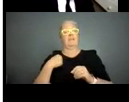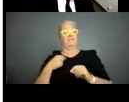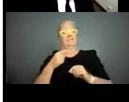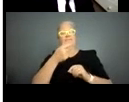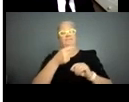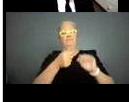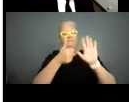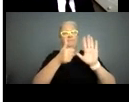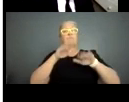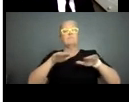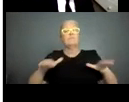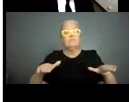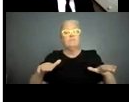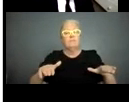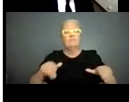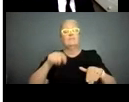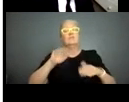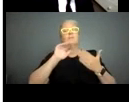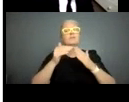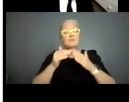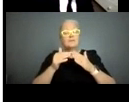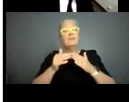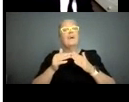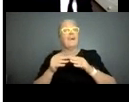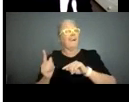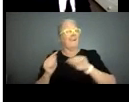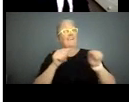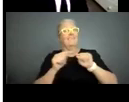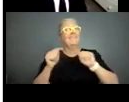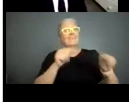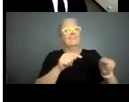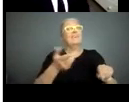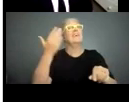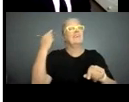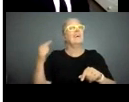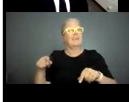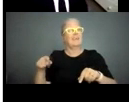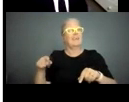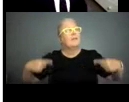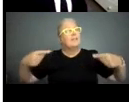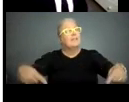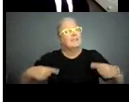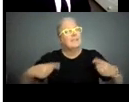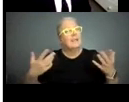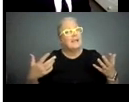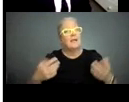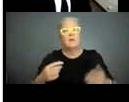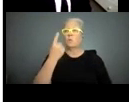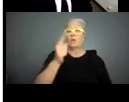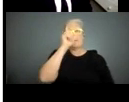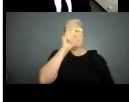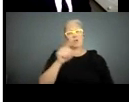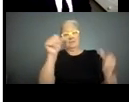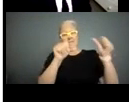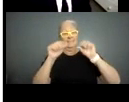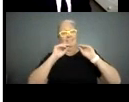from the local area were now coming to the school who wouldn't have been able to, who were wheelchair users. So there was a benefit, a double benefit. And